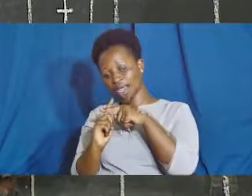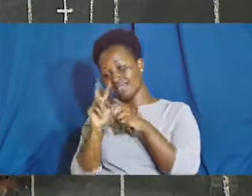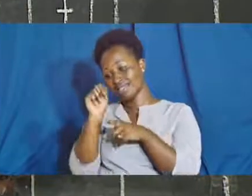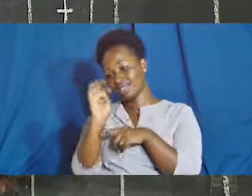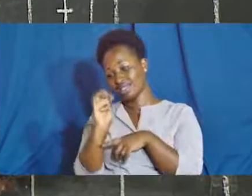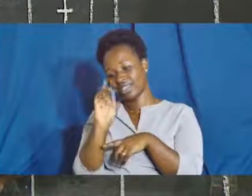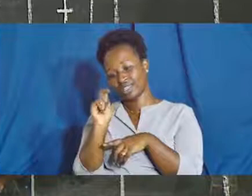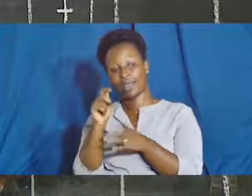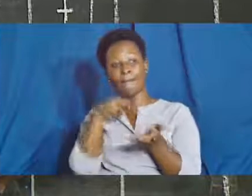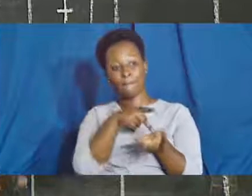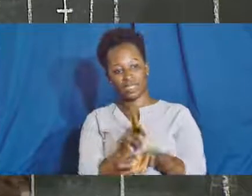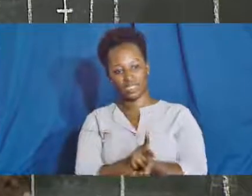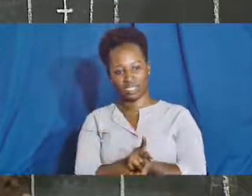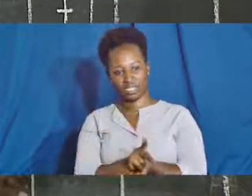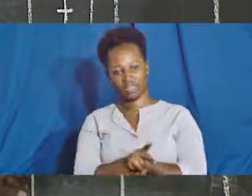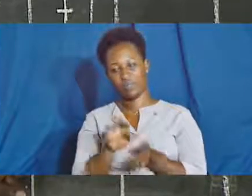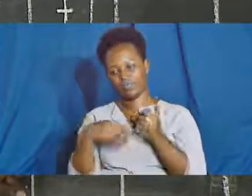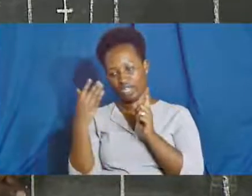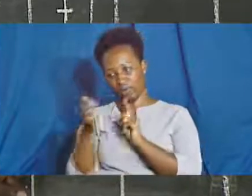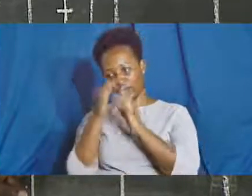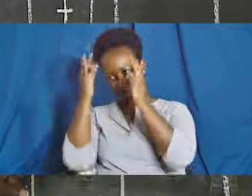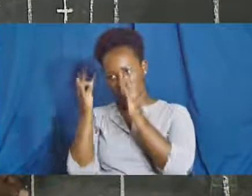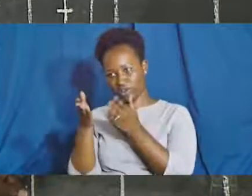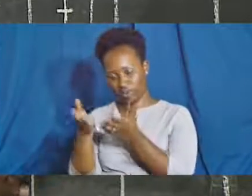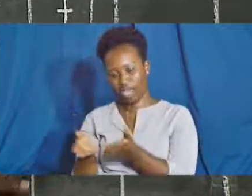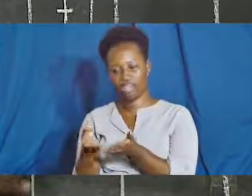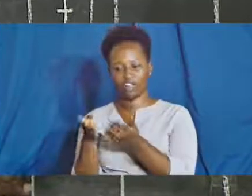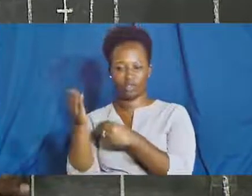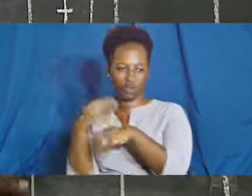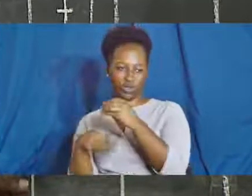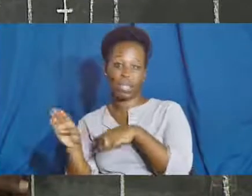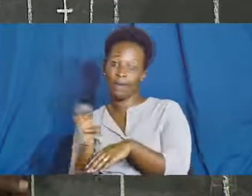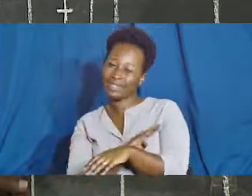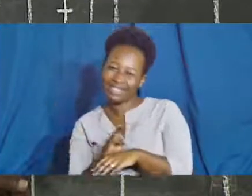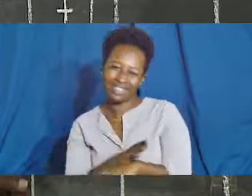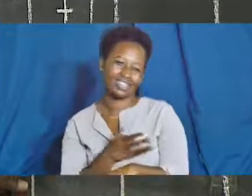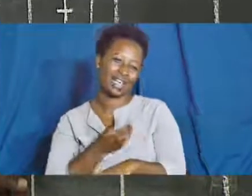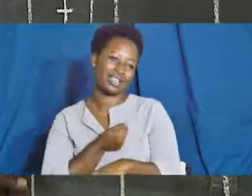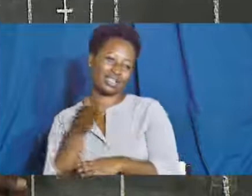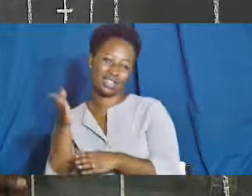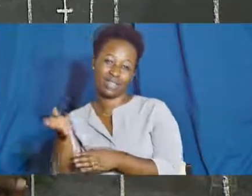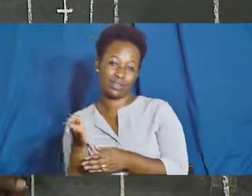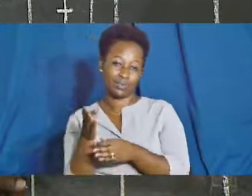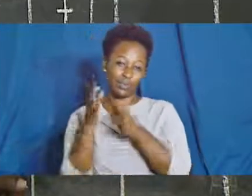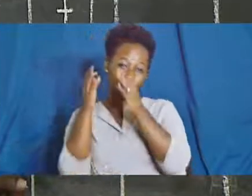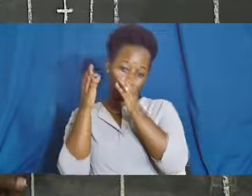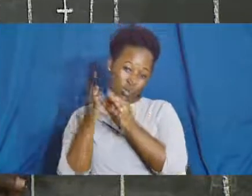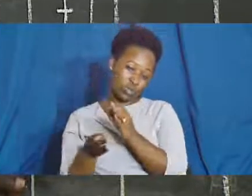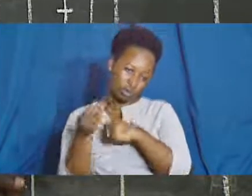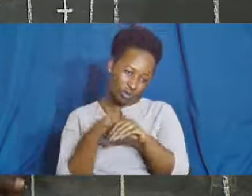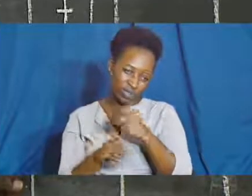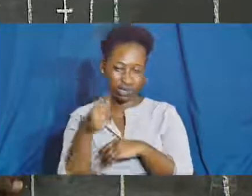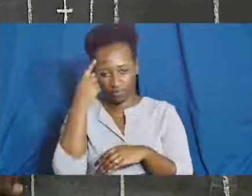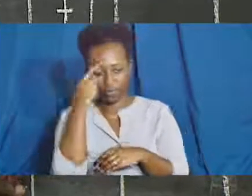net purchases. There you get goods available for sale. The business has these goods for selling for the